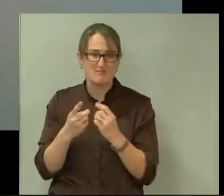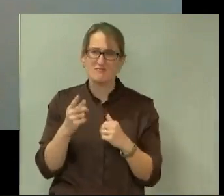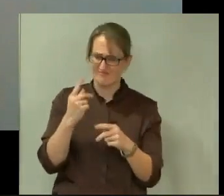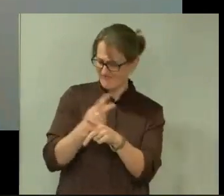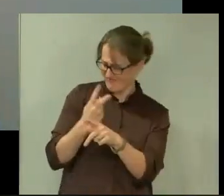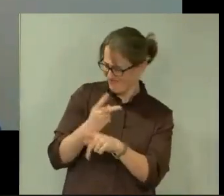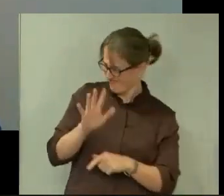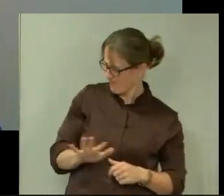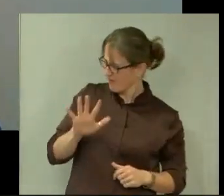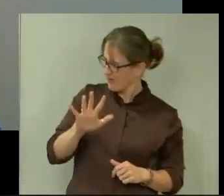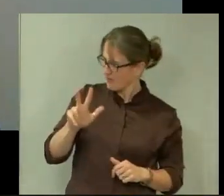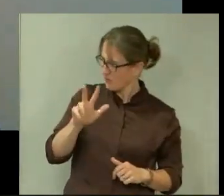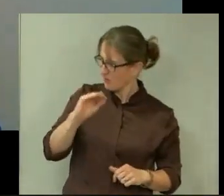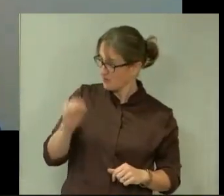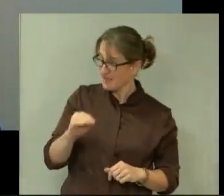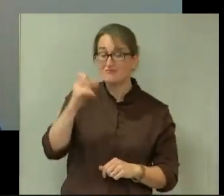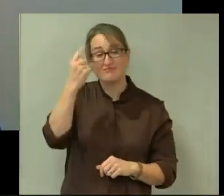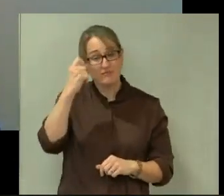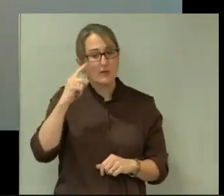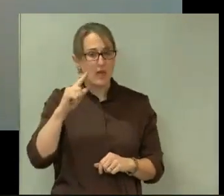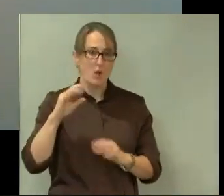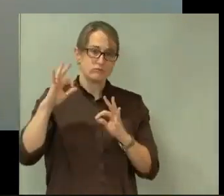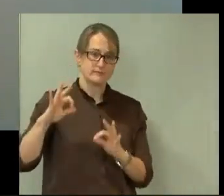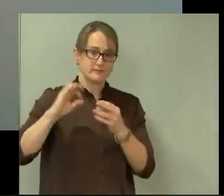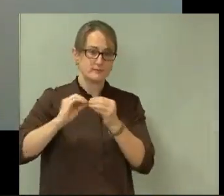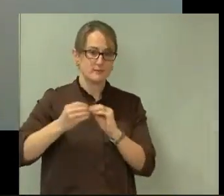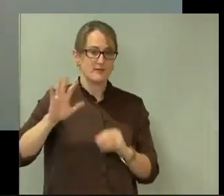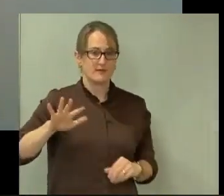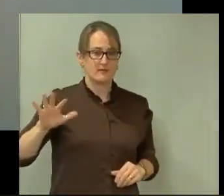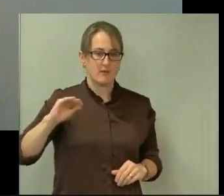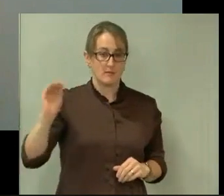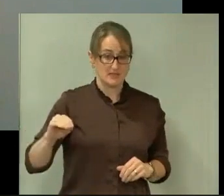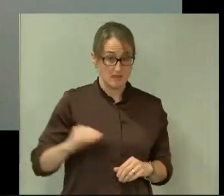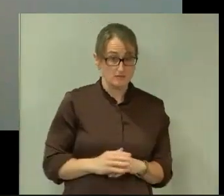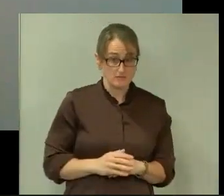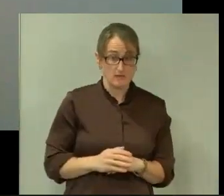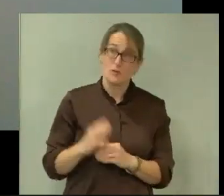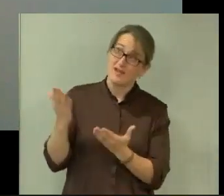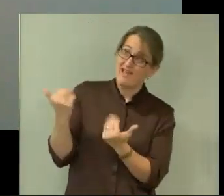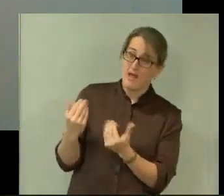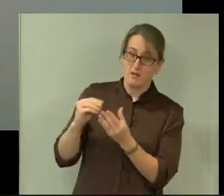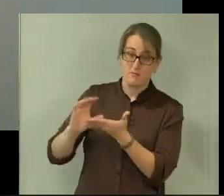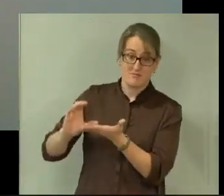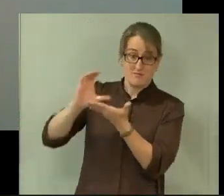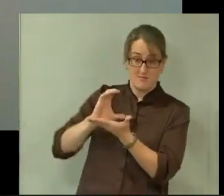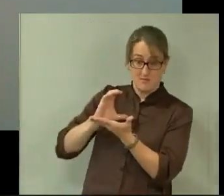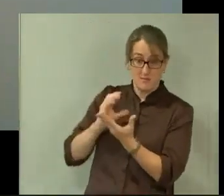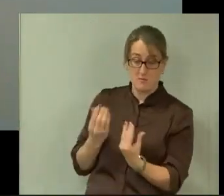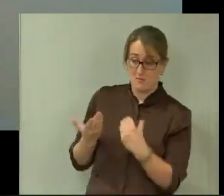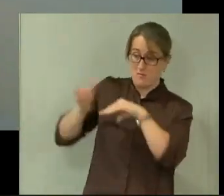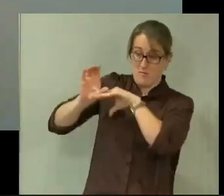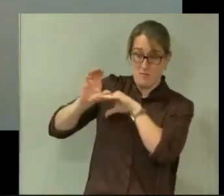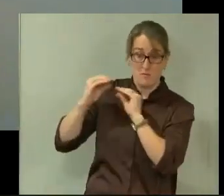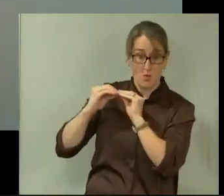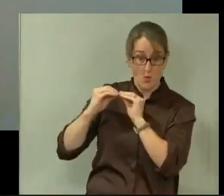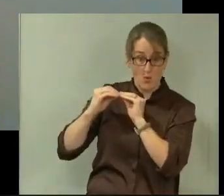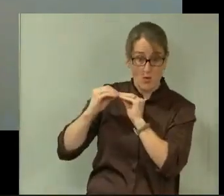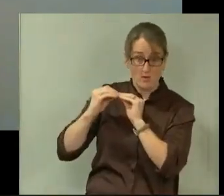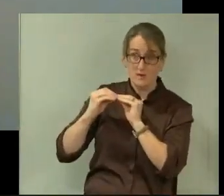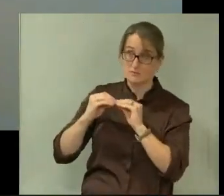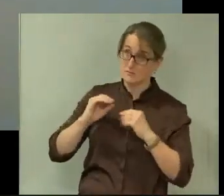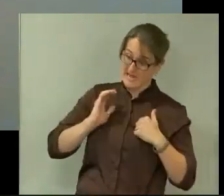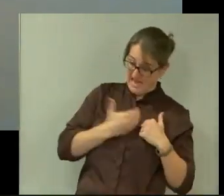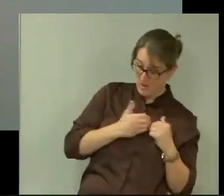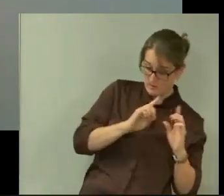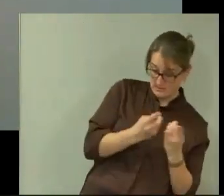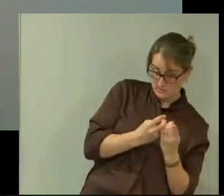we know the magic number is 55. And if they could have those additional funds, our districts and other districts such as ours would